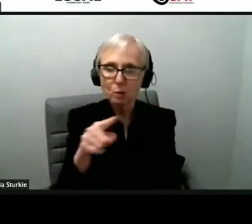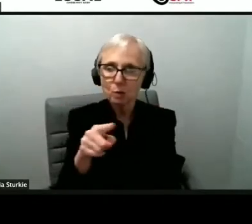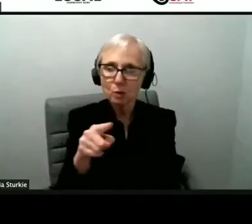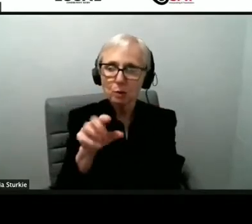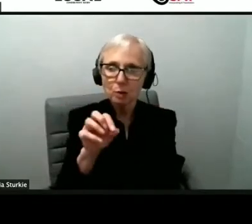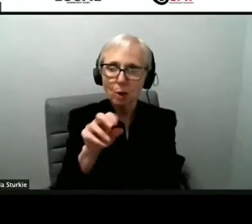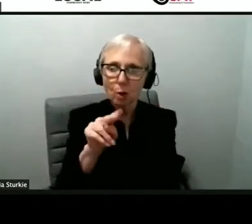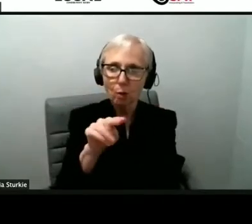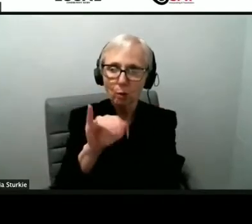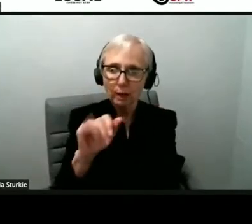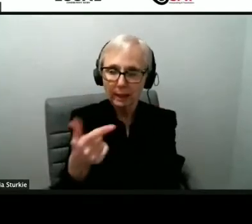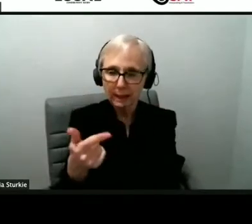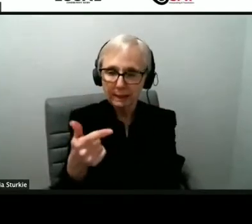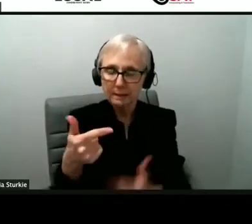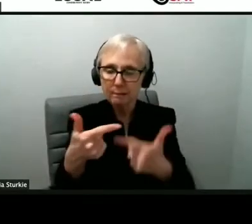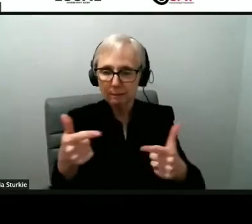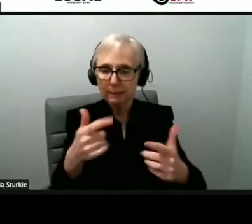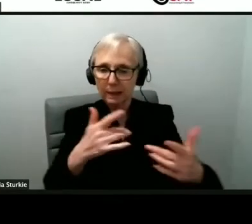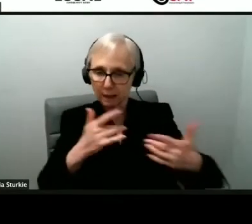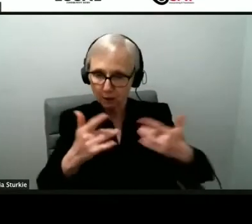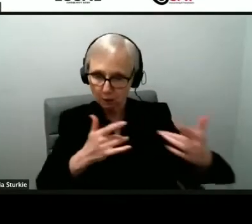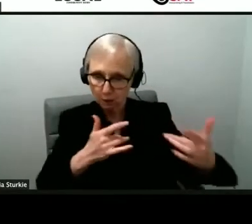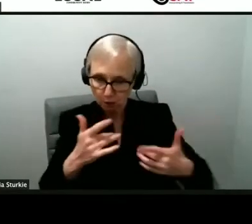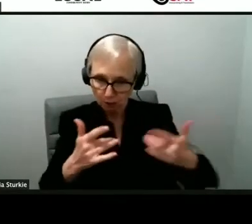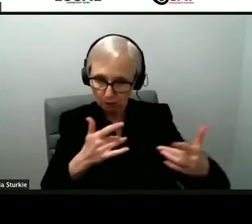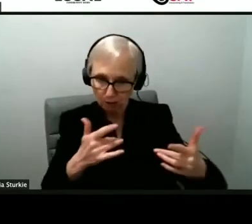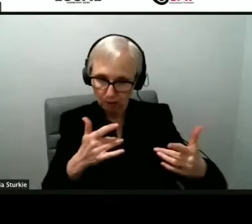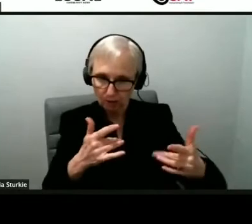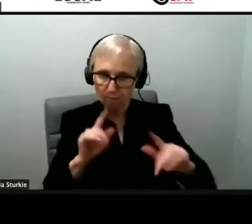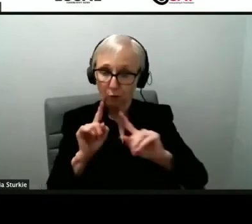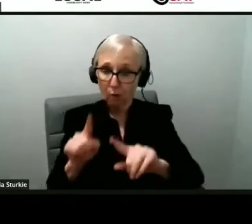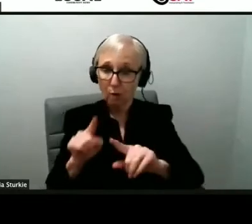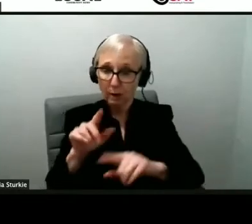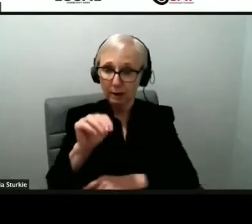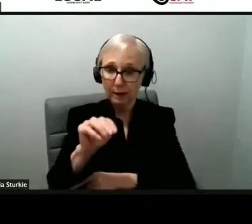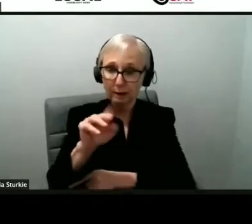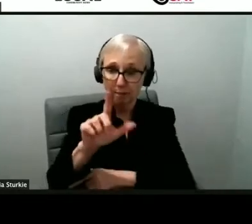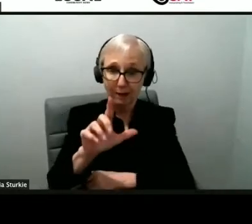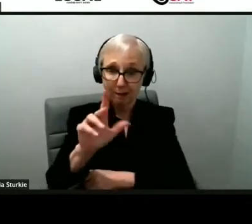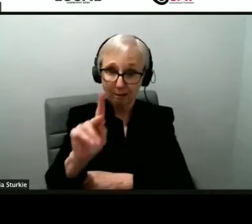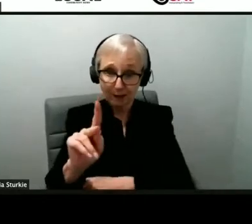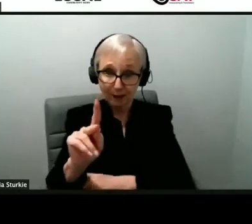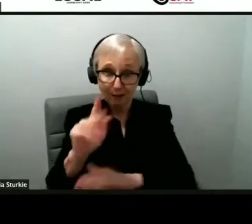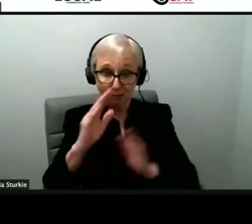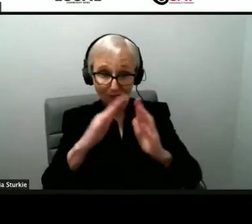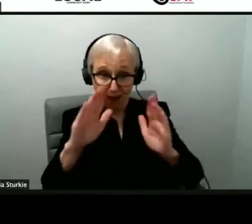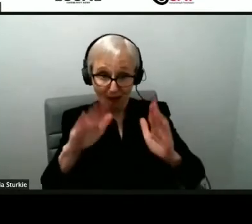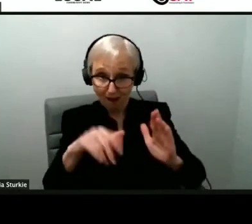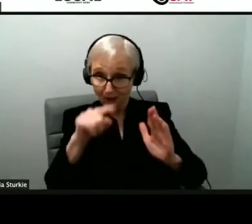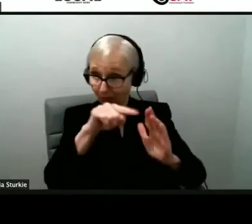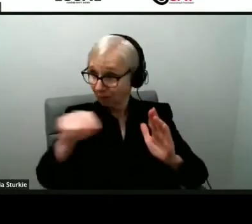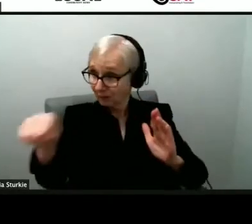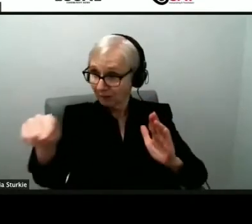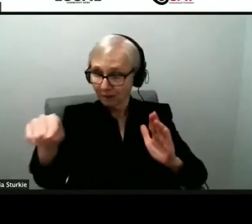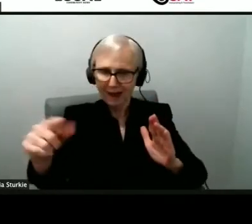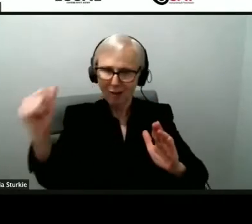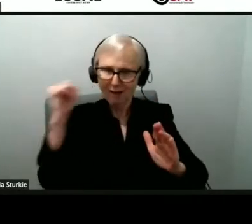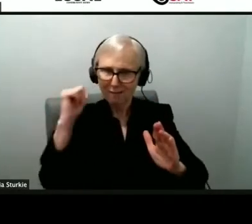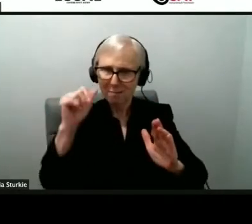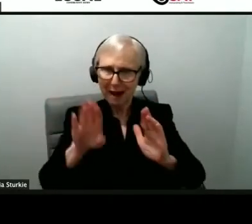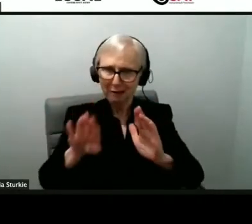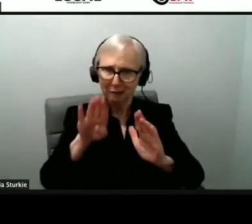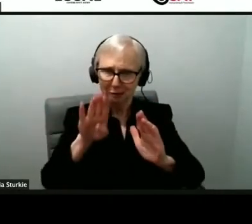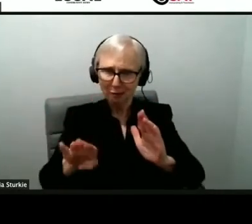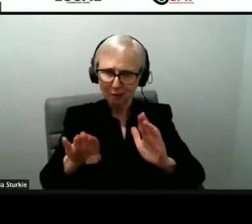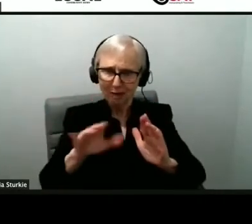that has been a big concern of mine. Because if you go on MLK, you look at those houses don't have back doors. And that